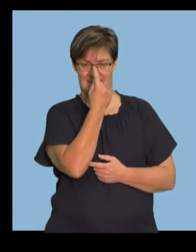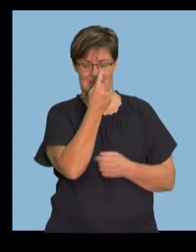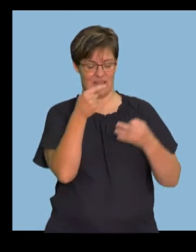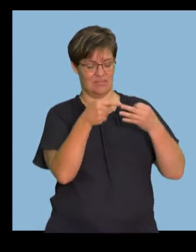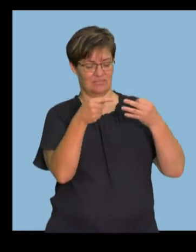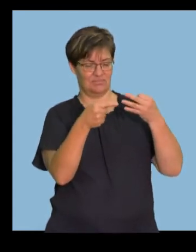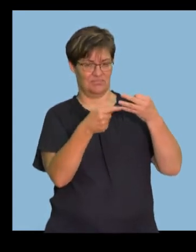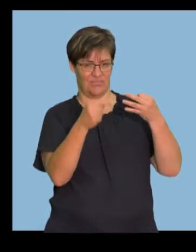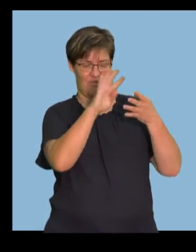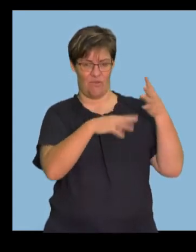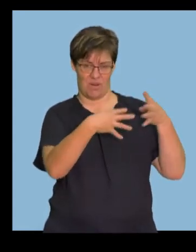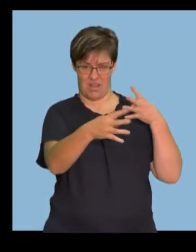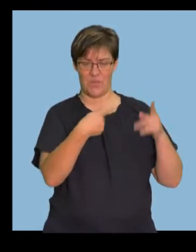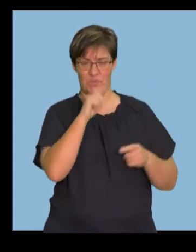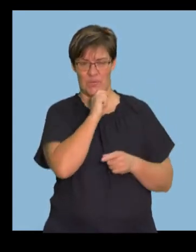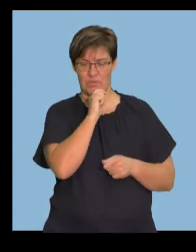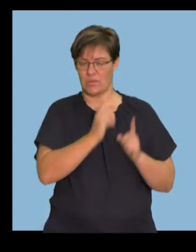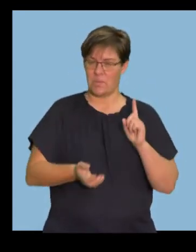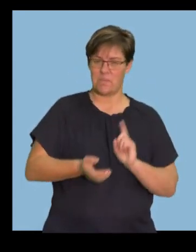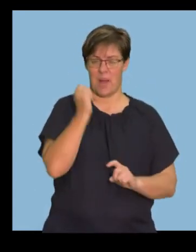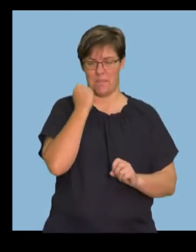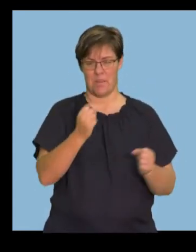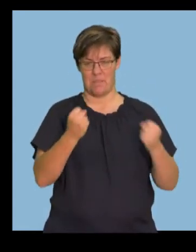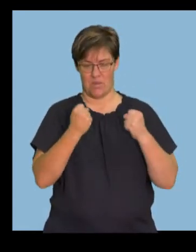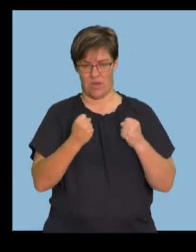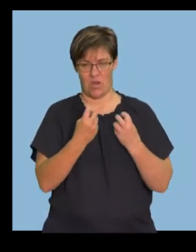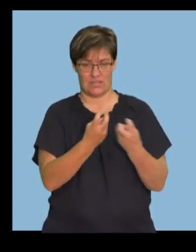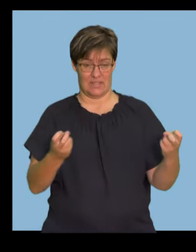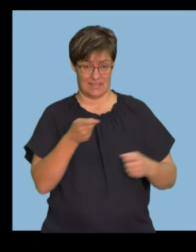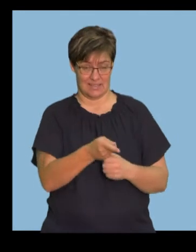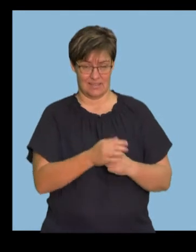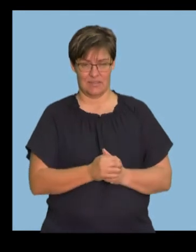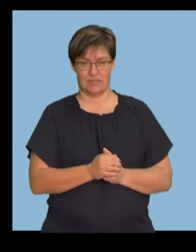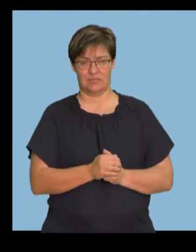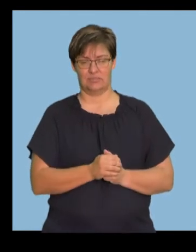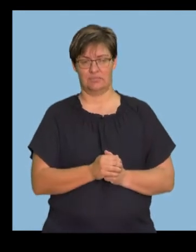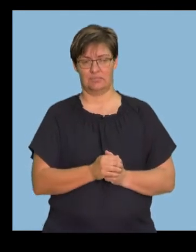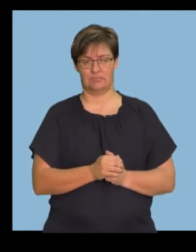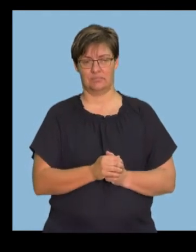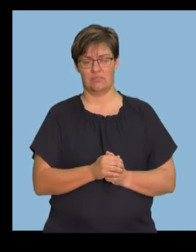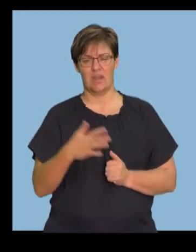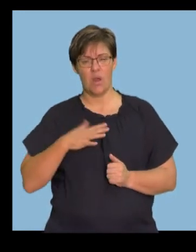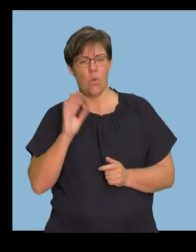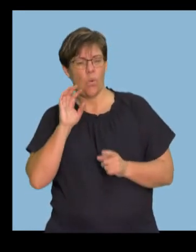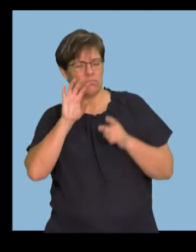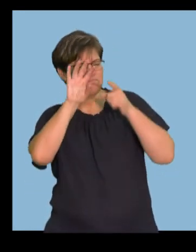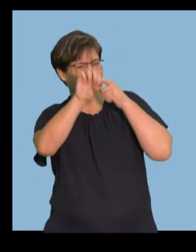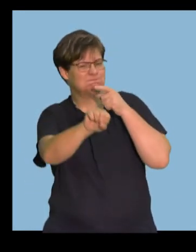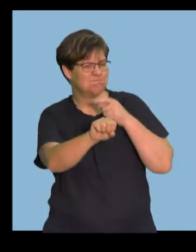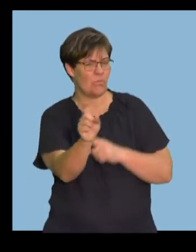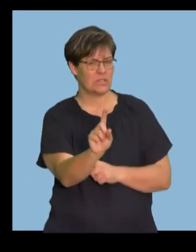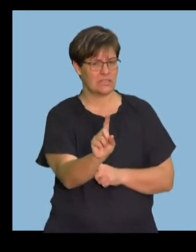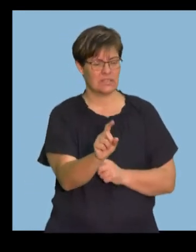understanding behind the three formulae that we use to determine the power of a device. Okay, now we want to